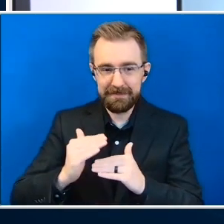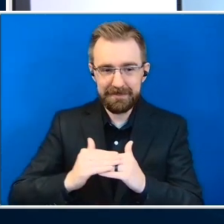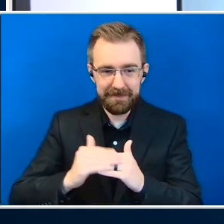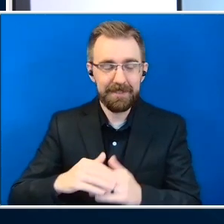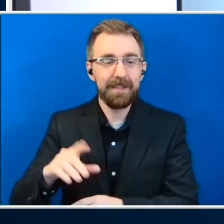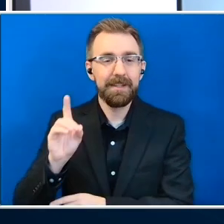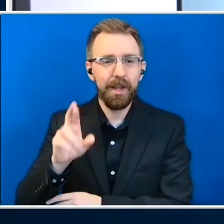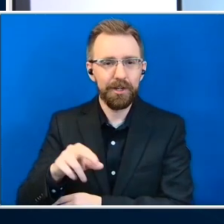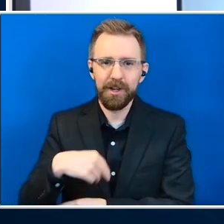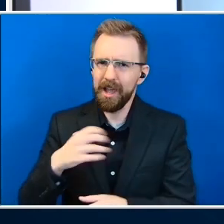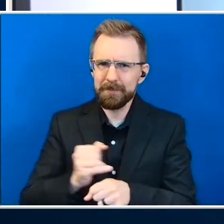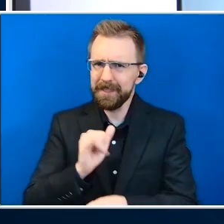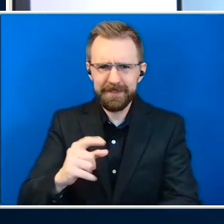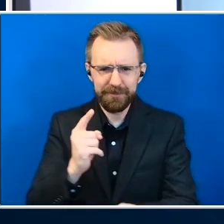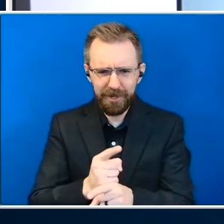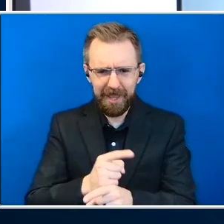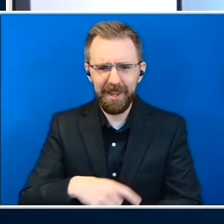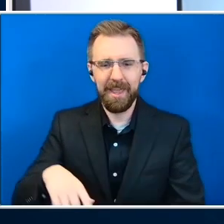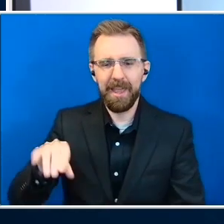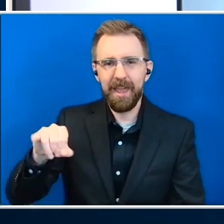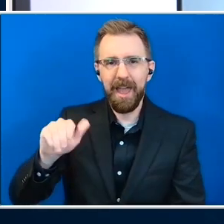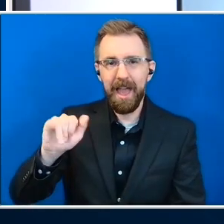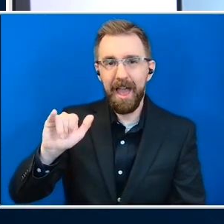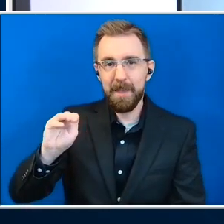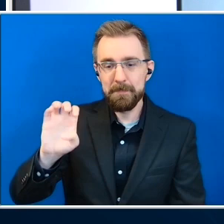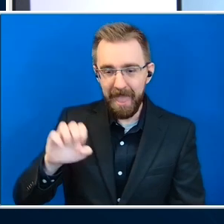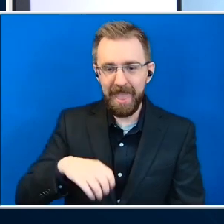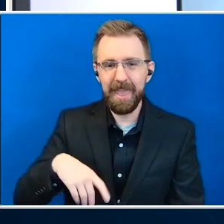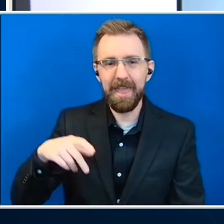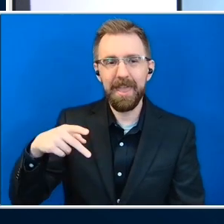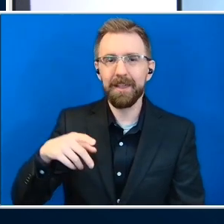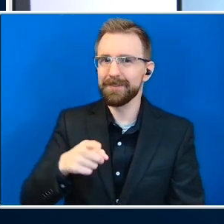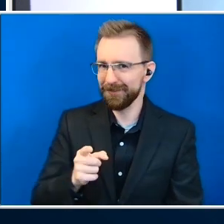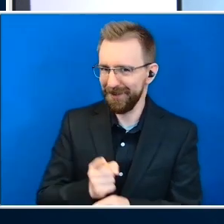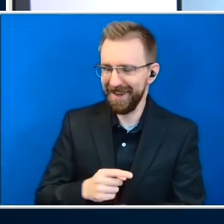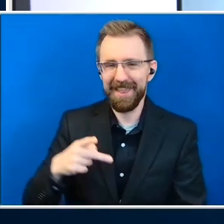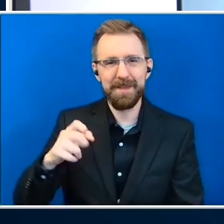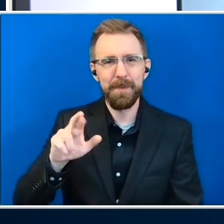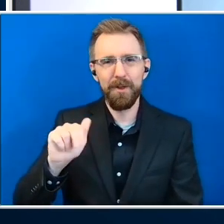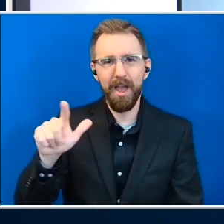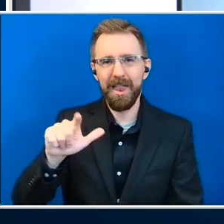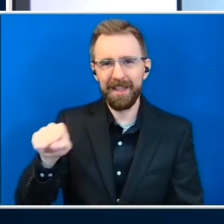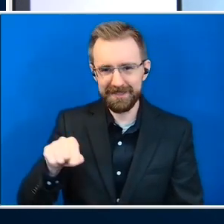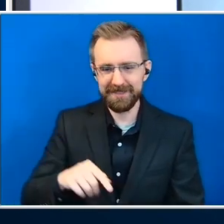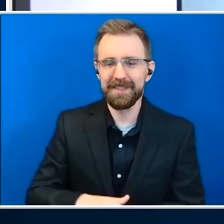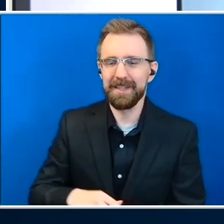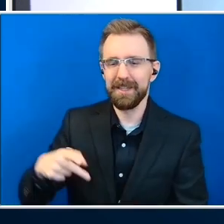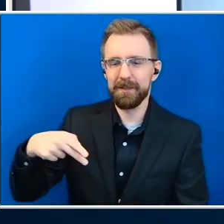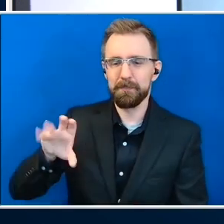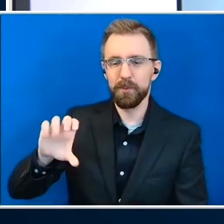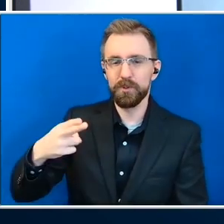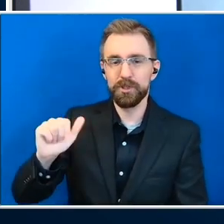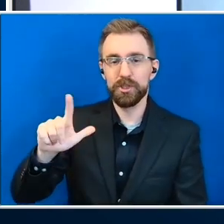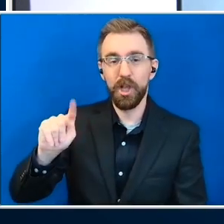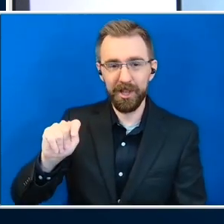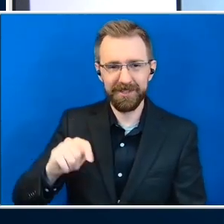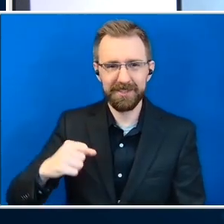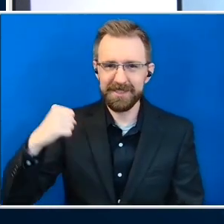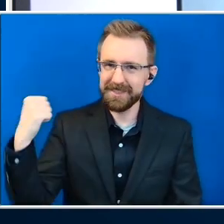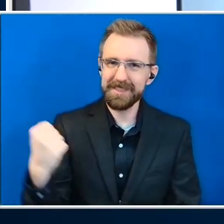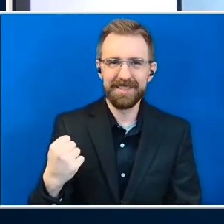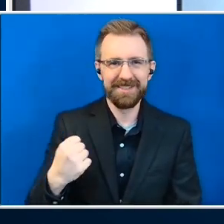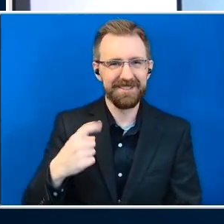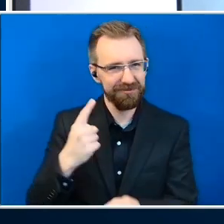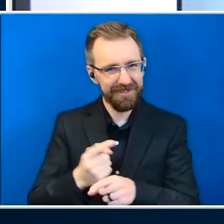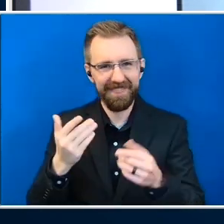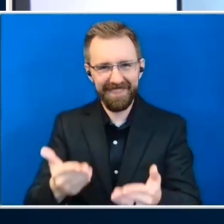right, Jaime. Correct. Perales. Correct as well. Puchalt. That's perfect. Yes, right there. Come on now. There we go.